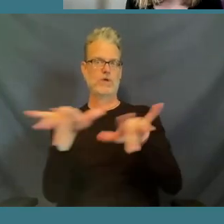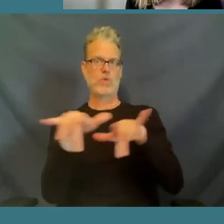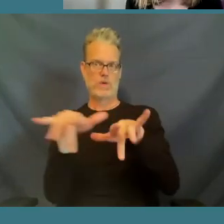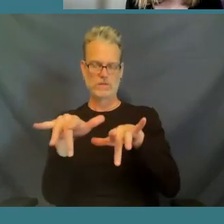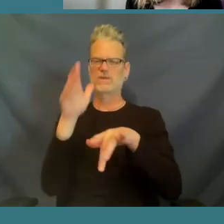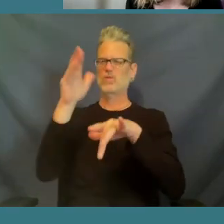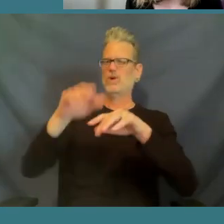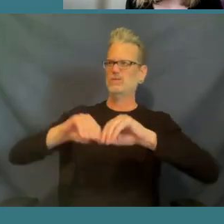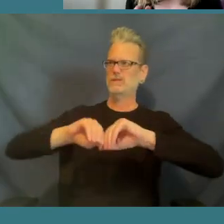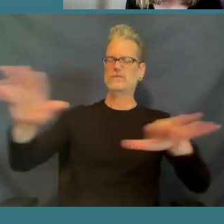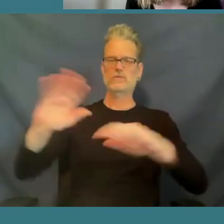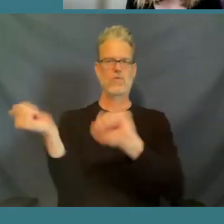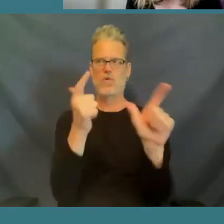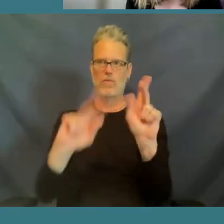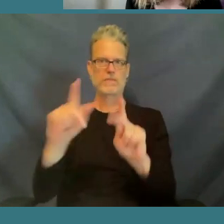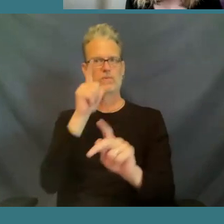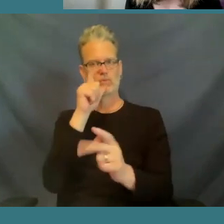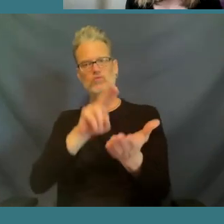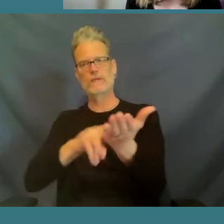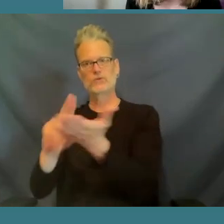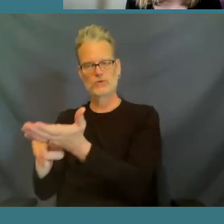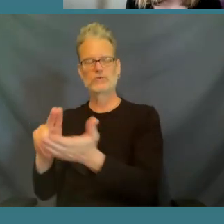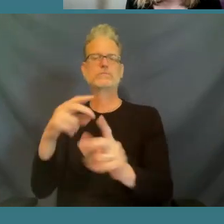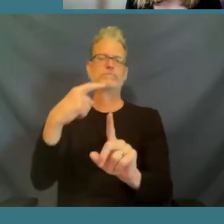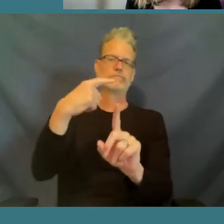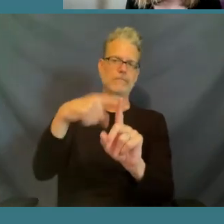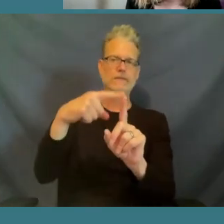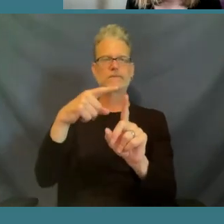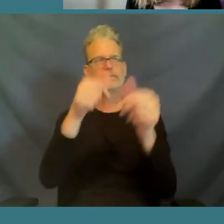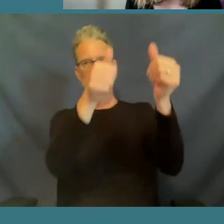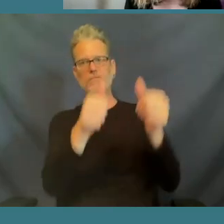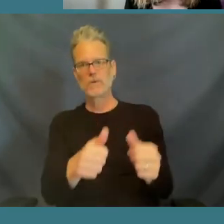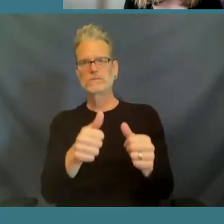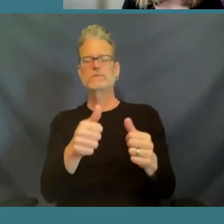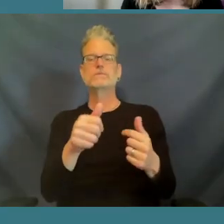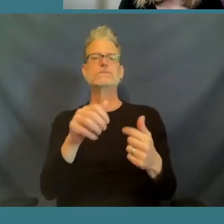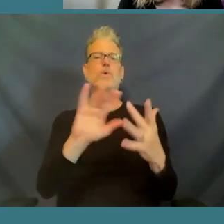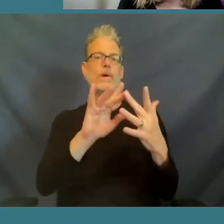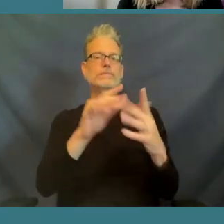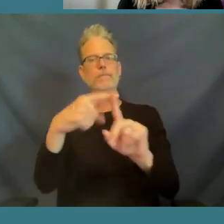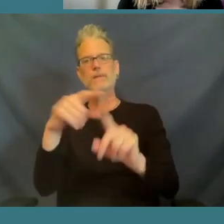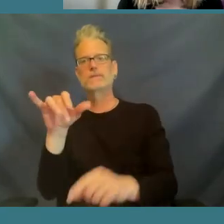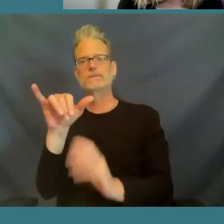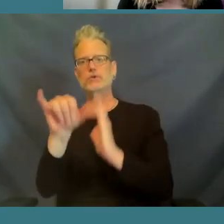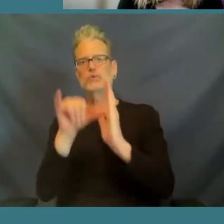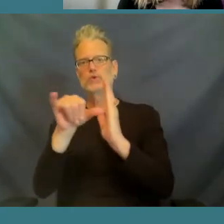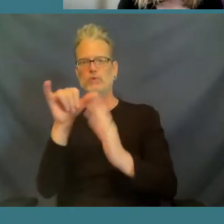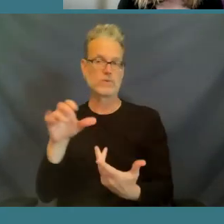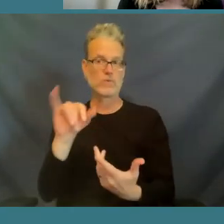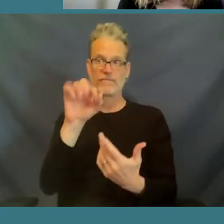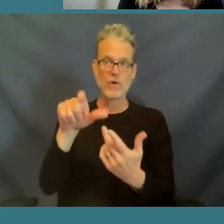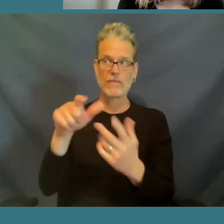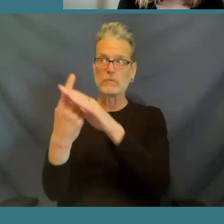all registrants and also be posting it on our website and YouTube channels. So no worries if you have to dip early or if you know